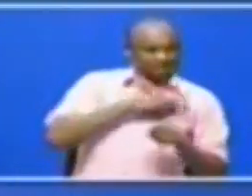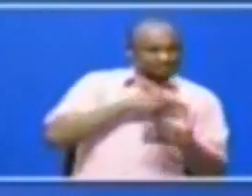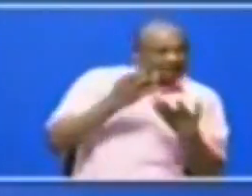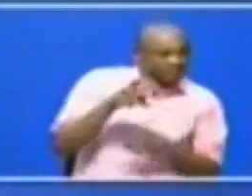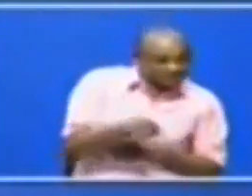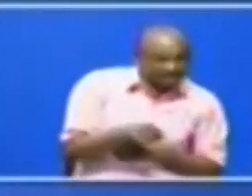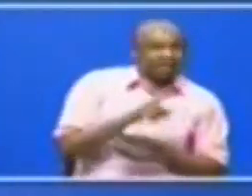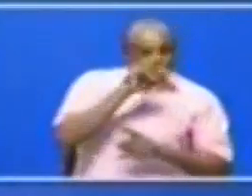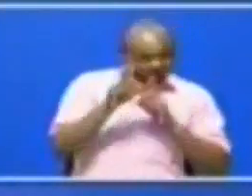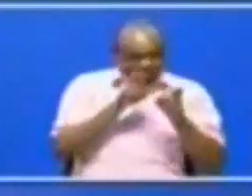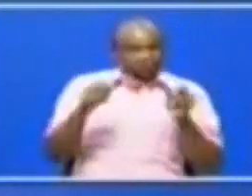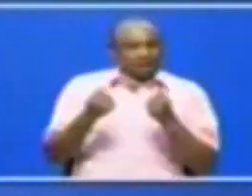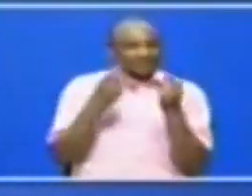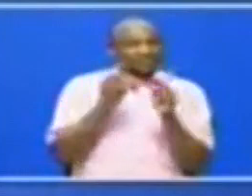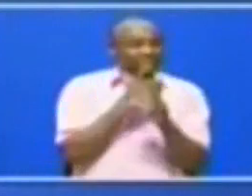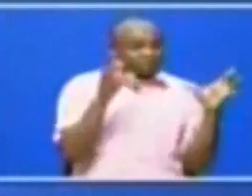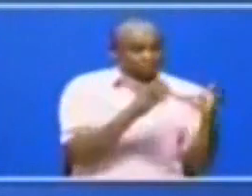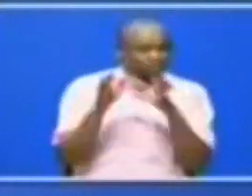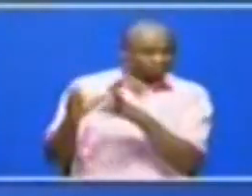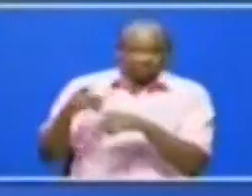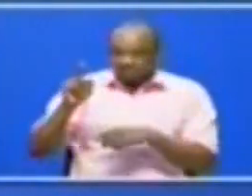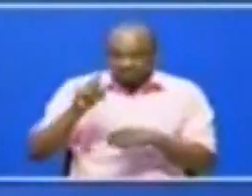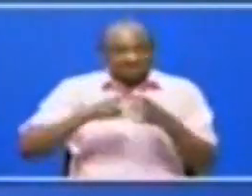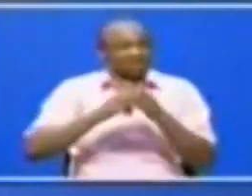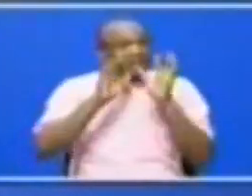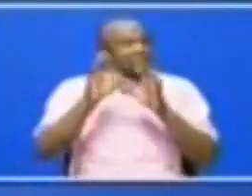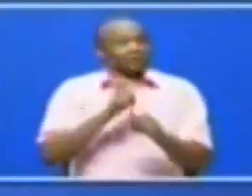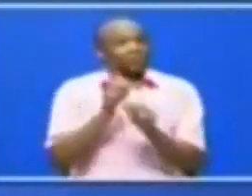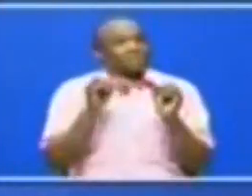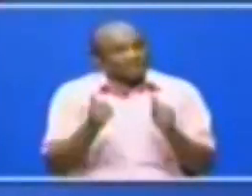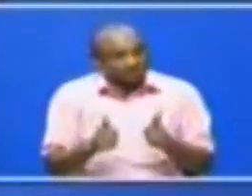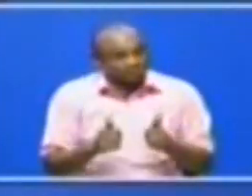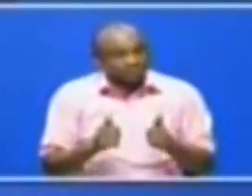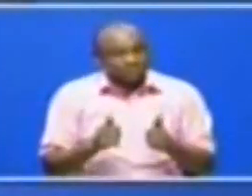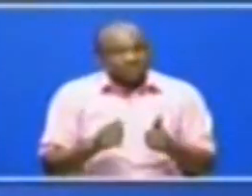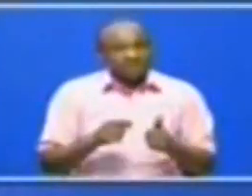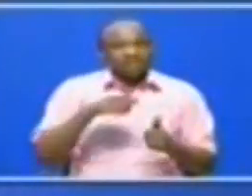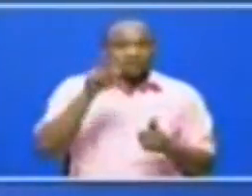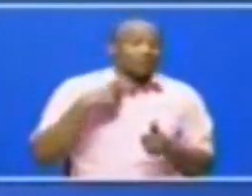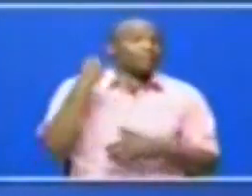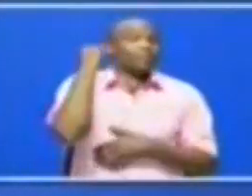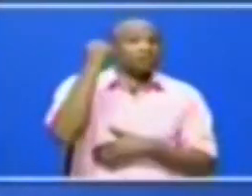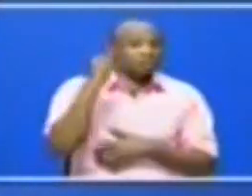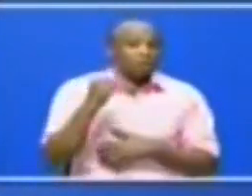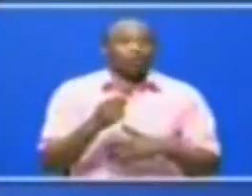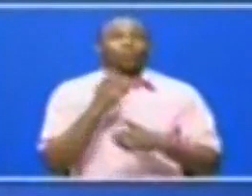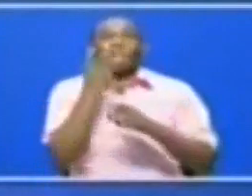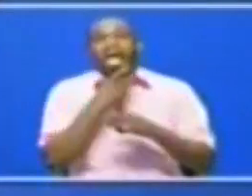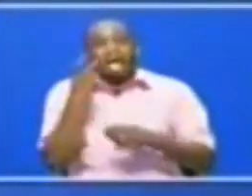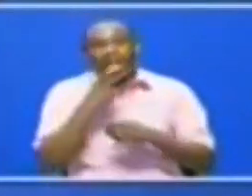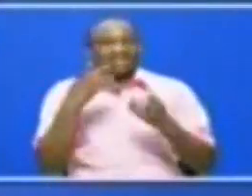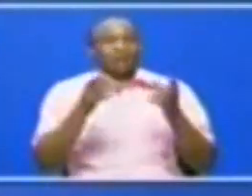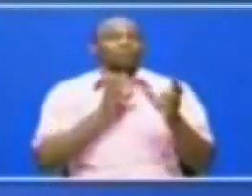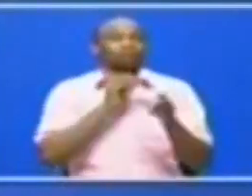Those are the questions that are happening. I don't think they've settled yet because they're making a lot of what I call political hot air statements, but it's